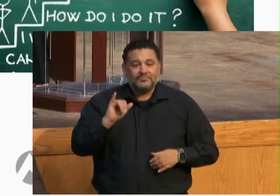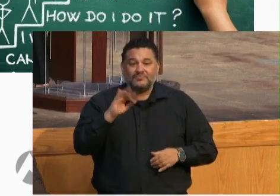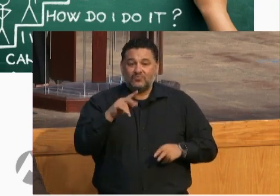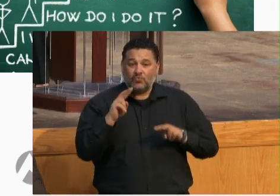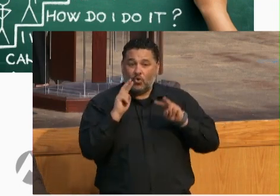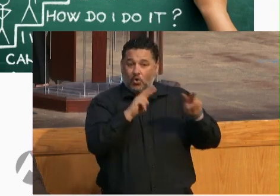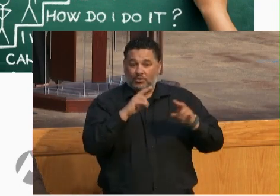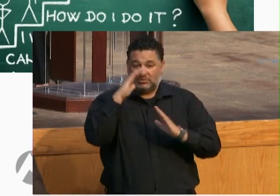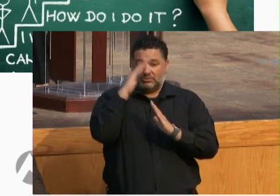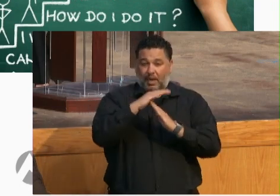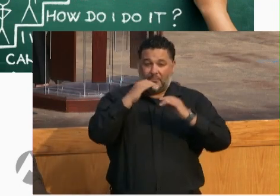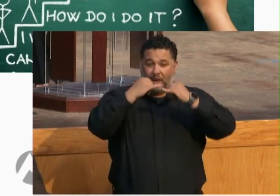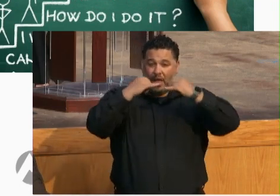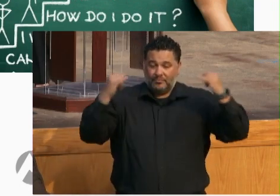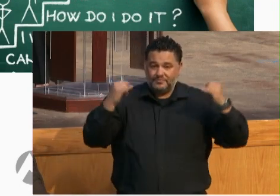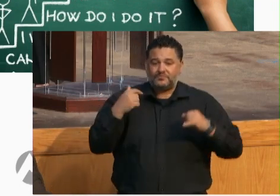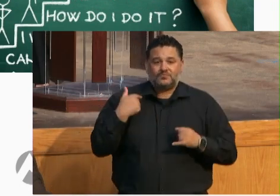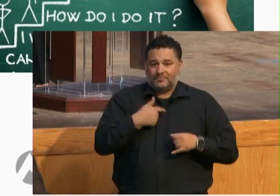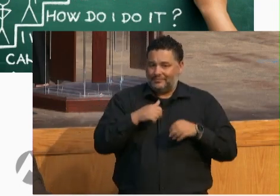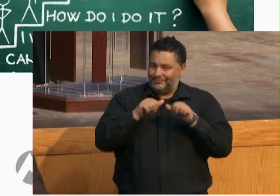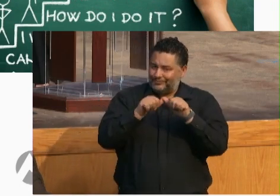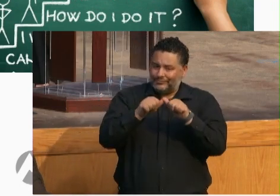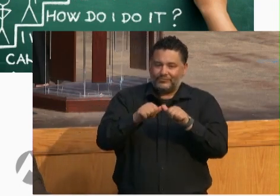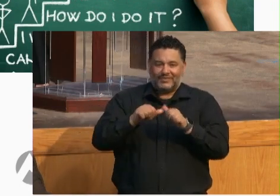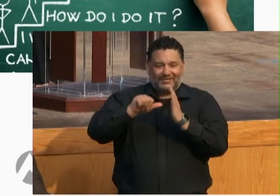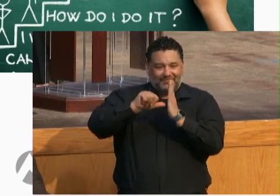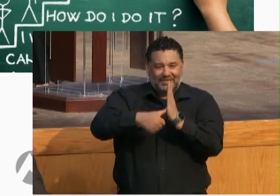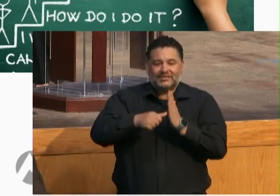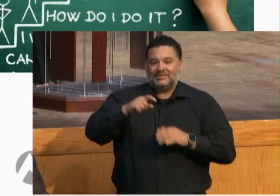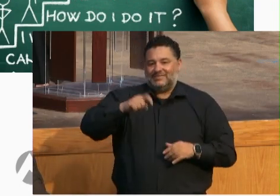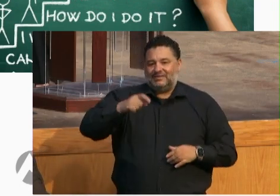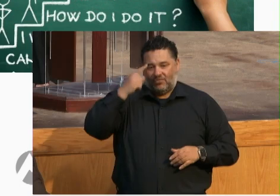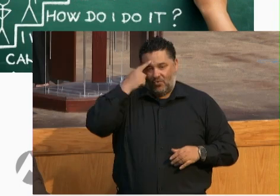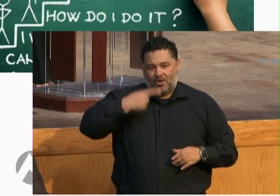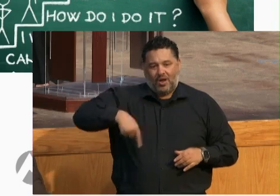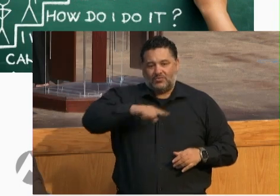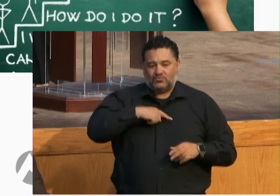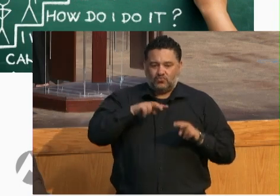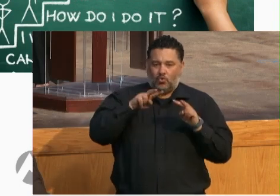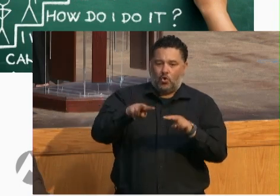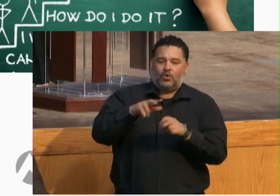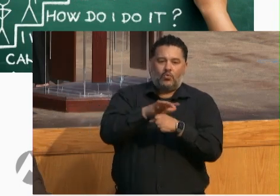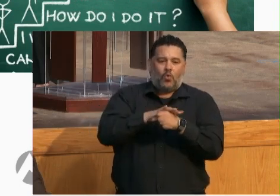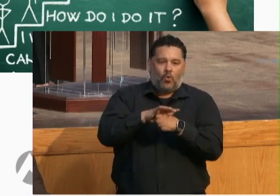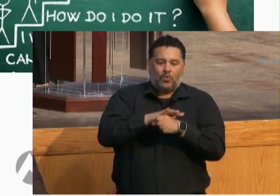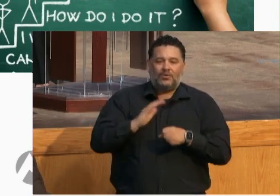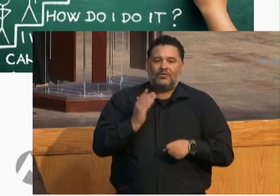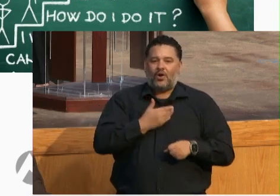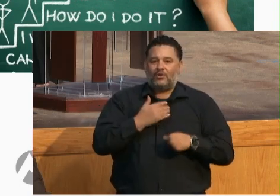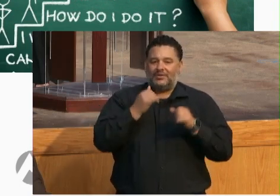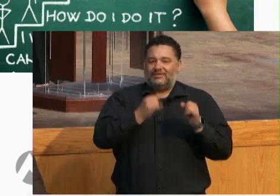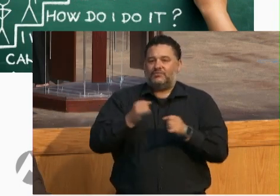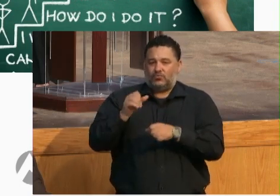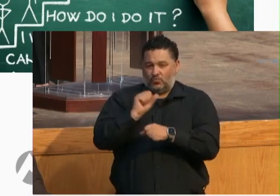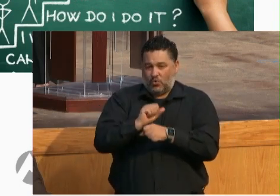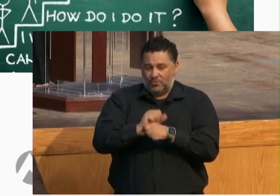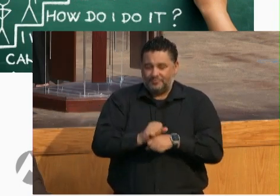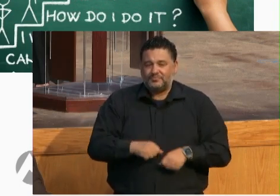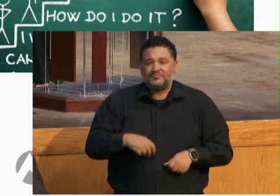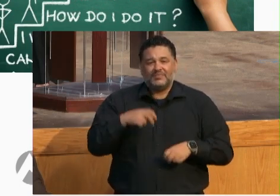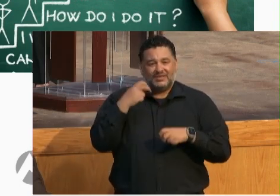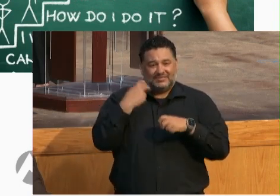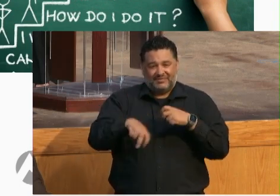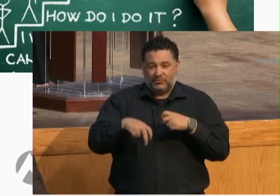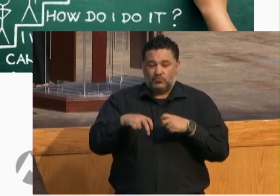top line, we continue to emphasize the need for us to look locally at our individual work. It's really difficult to move the